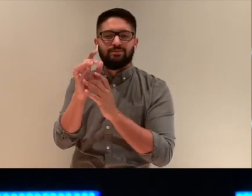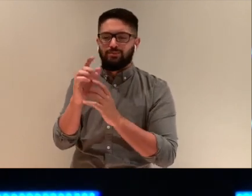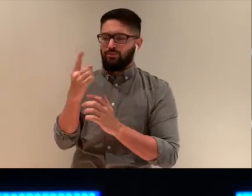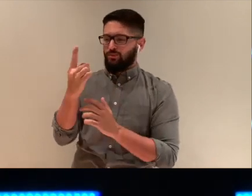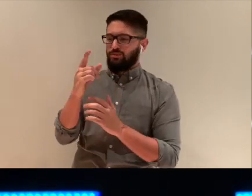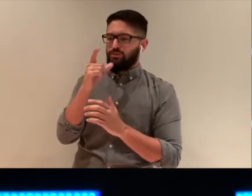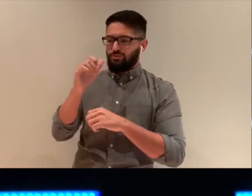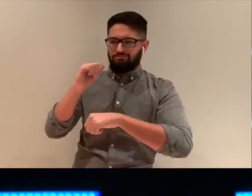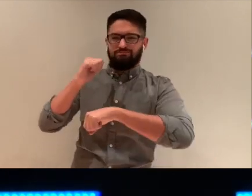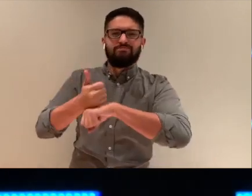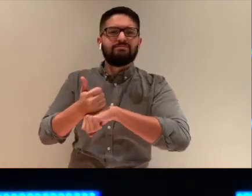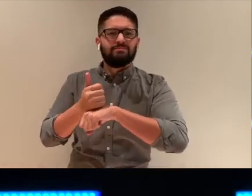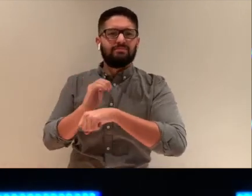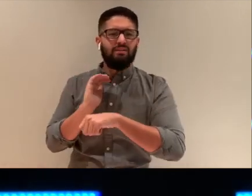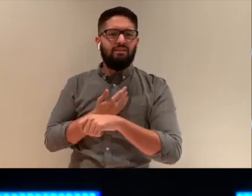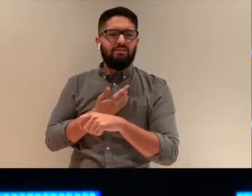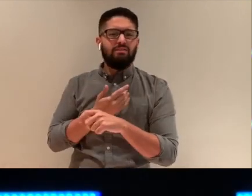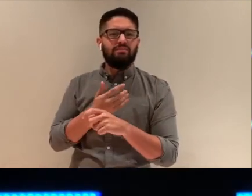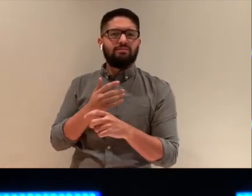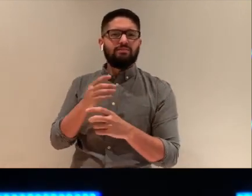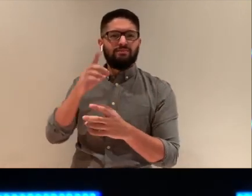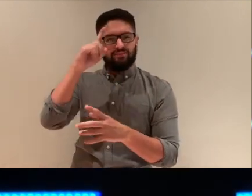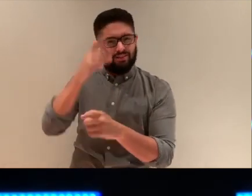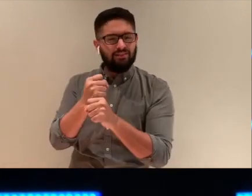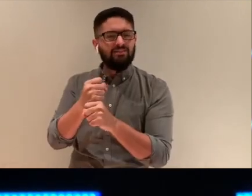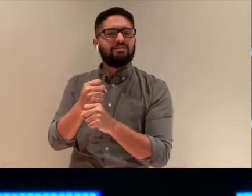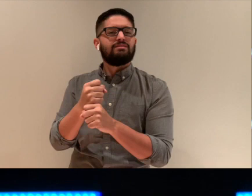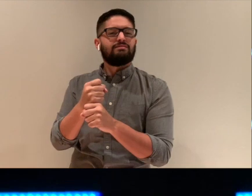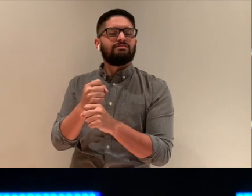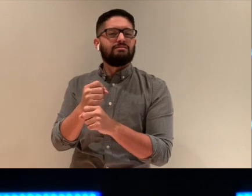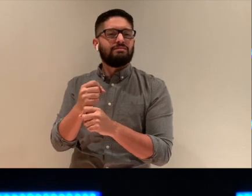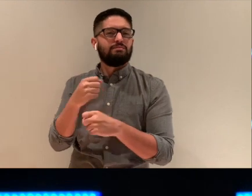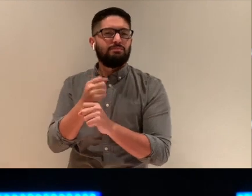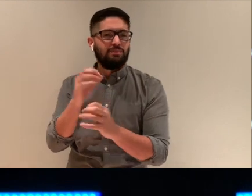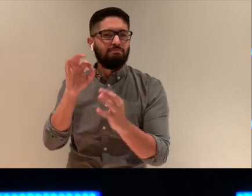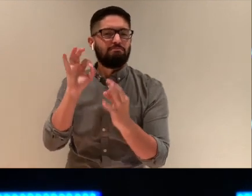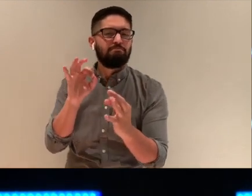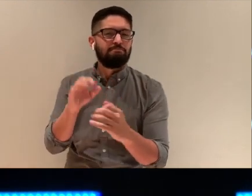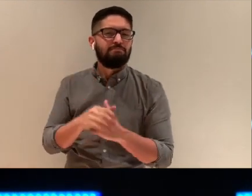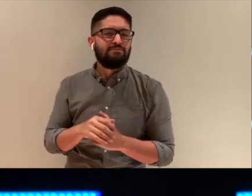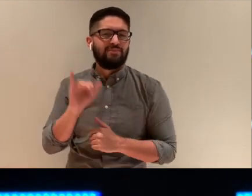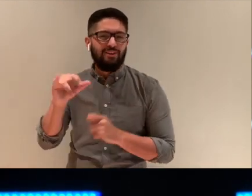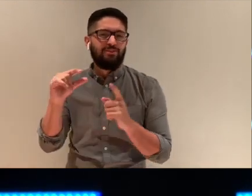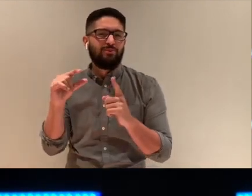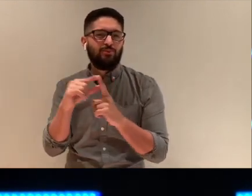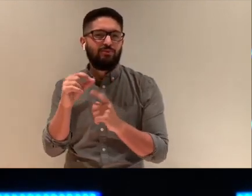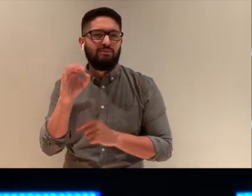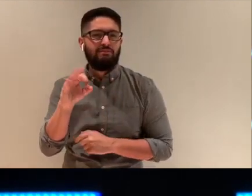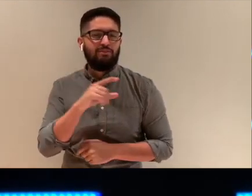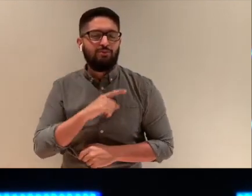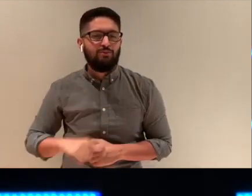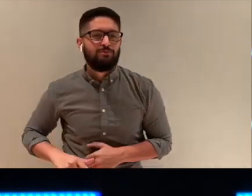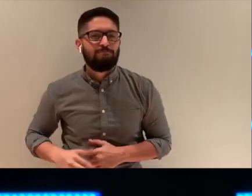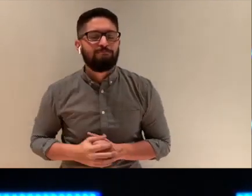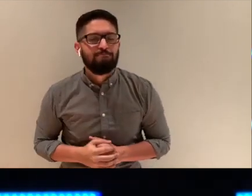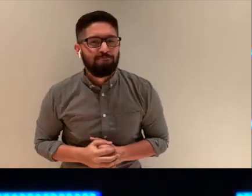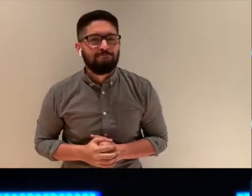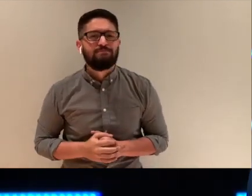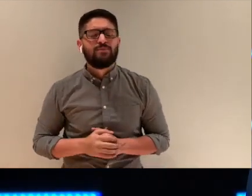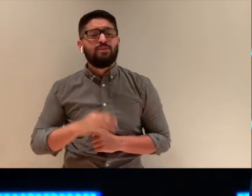the pioneer and the perfecter of our faith." That is the word of the